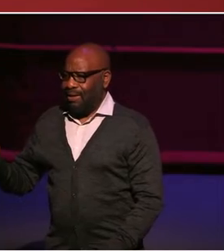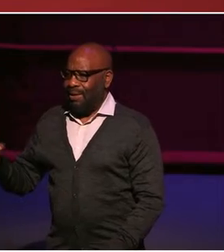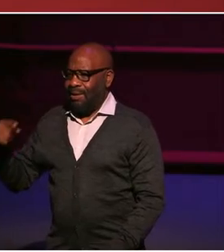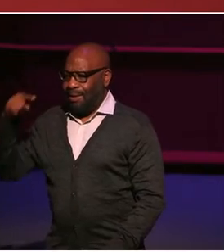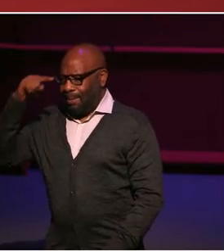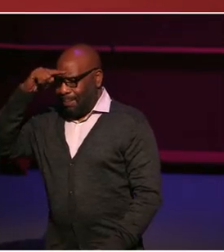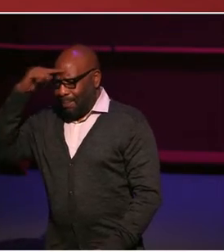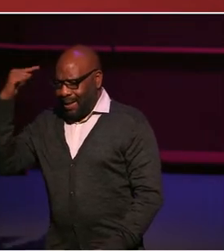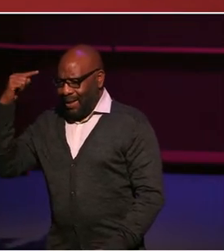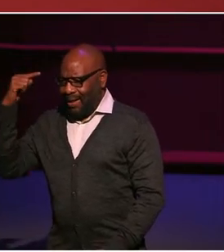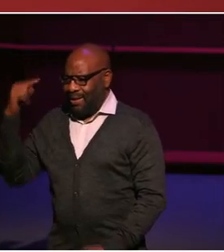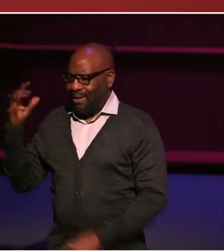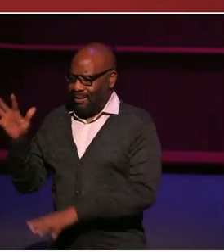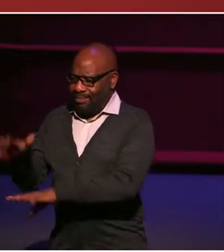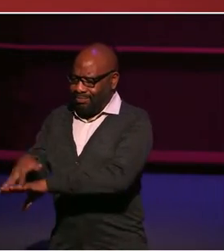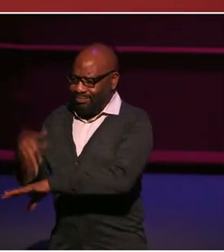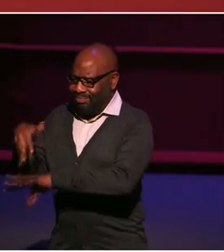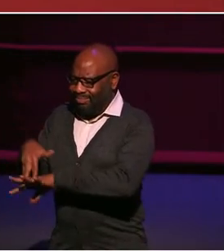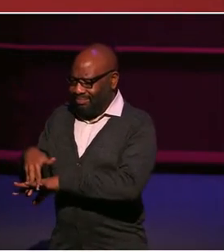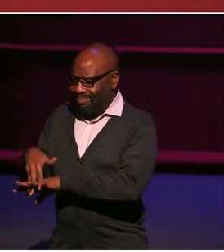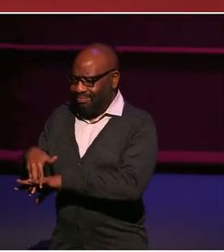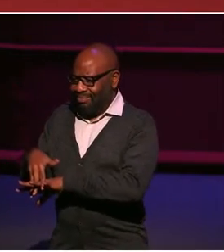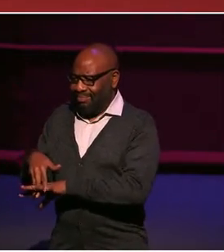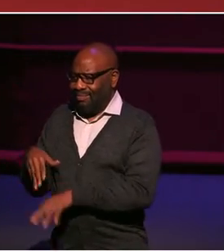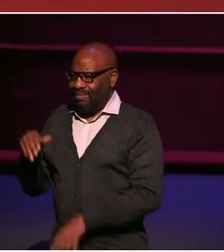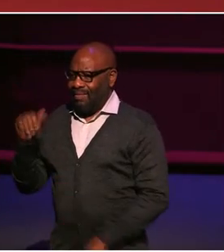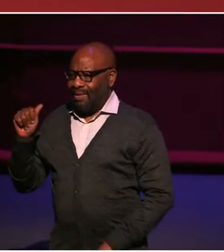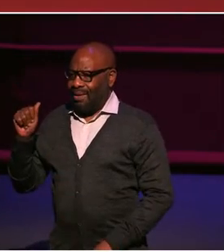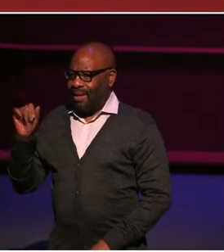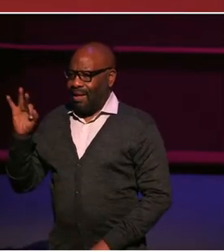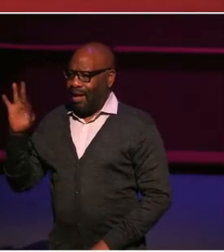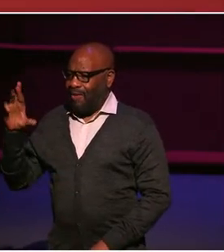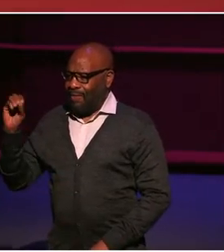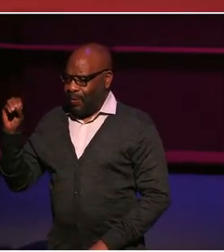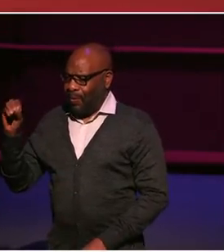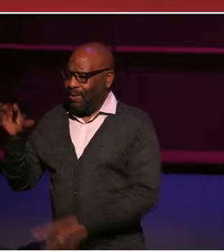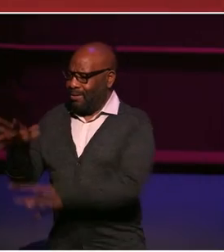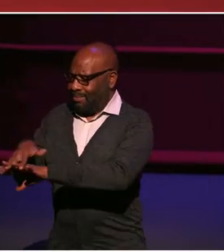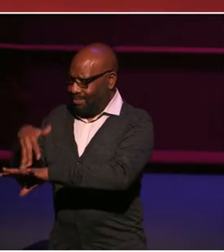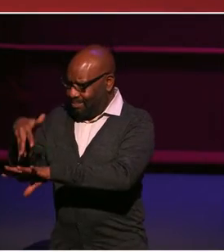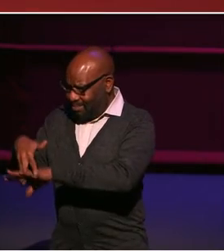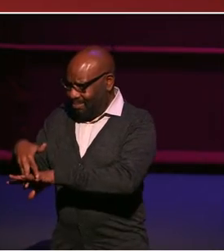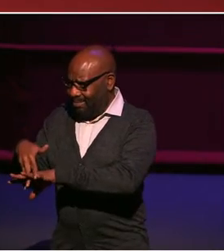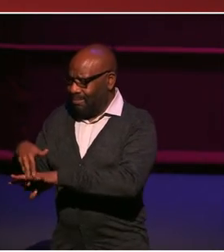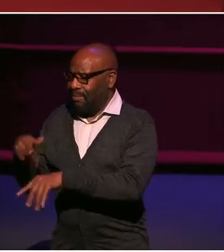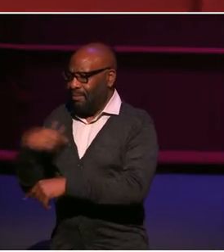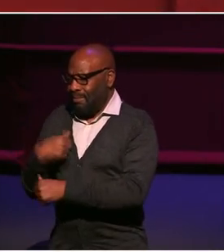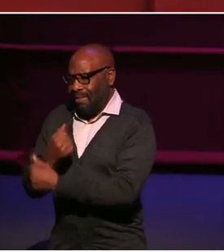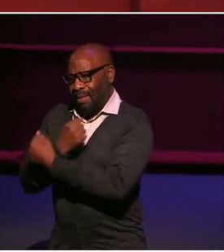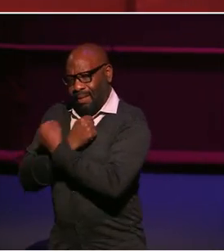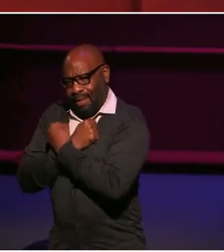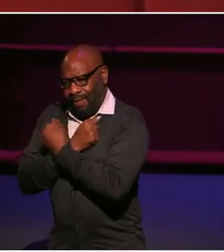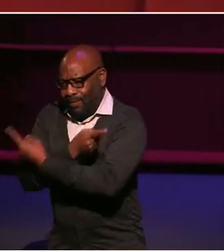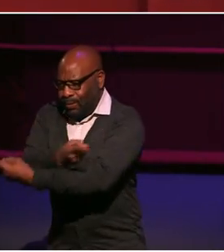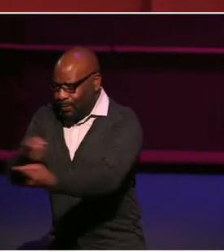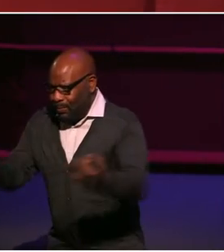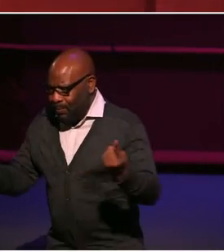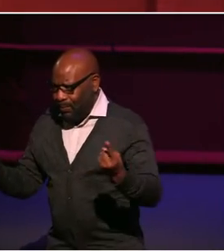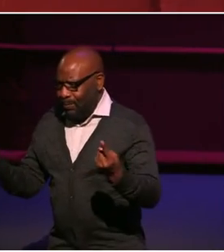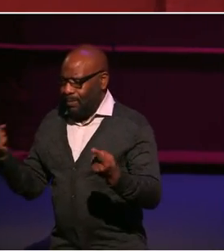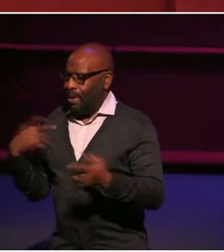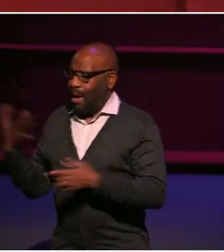ones. To all of you, to our foster youth, don't count us out.